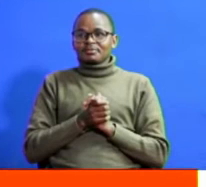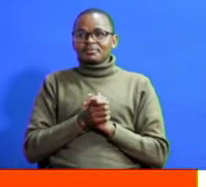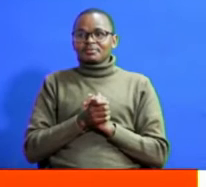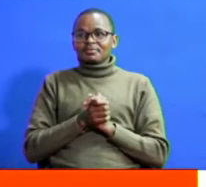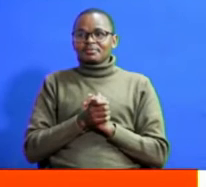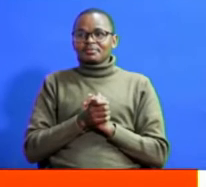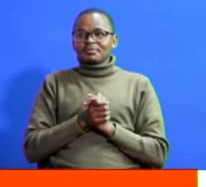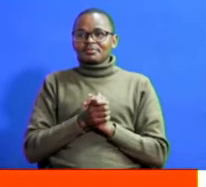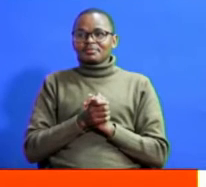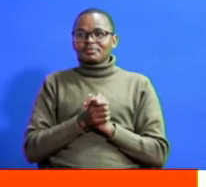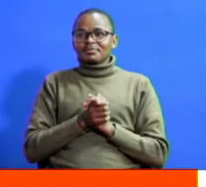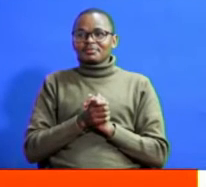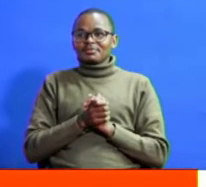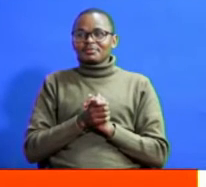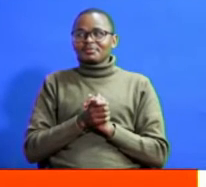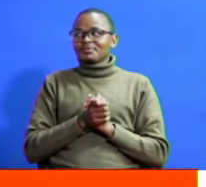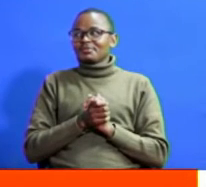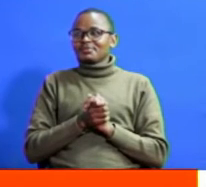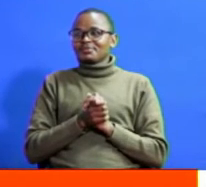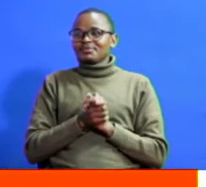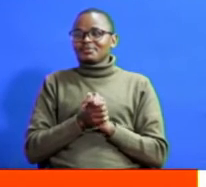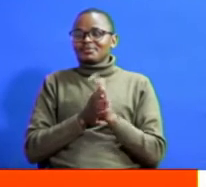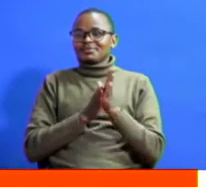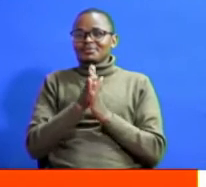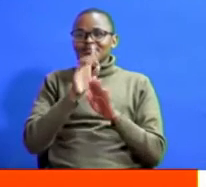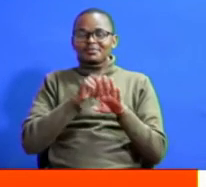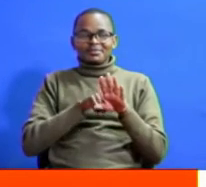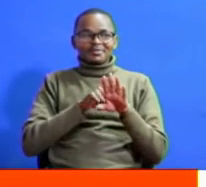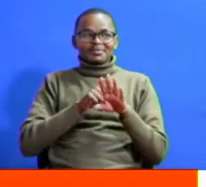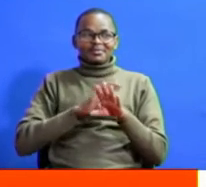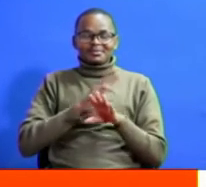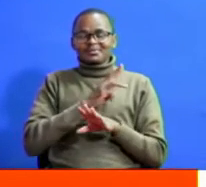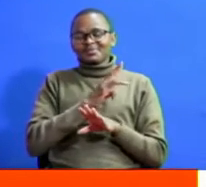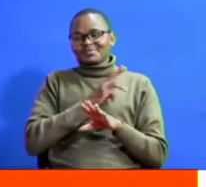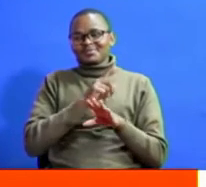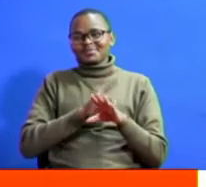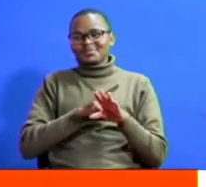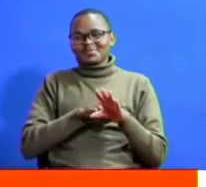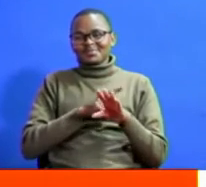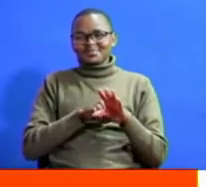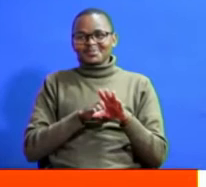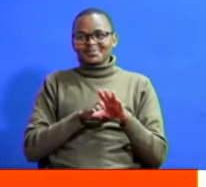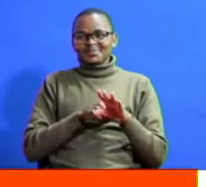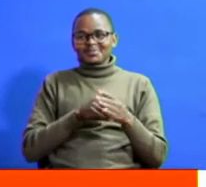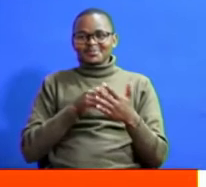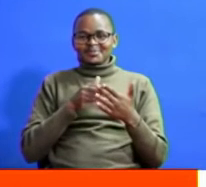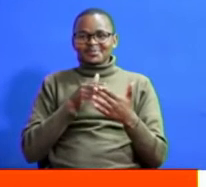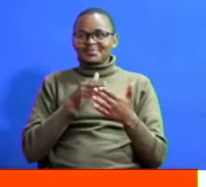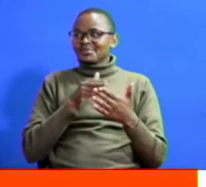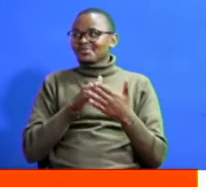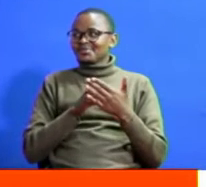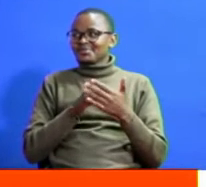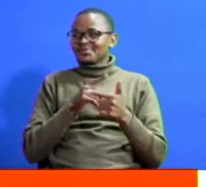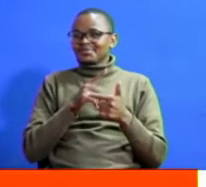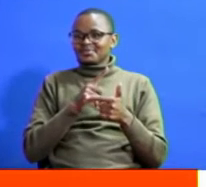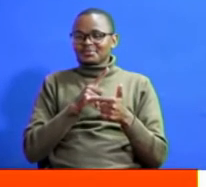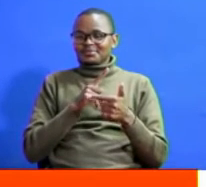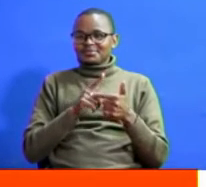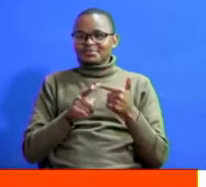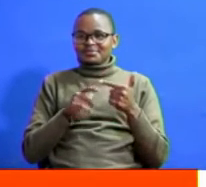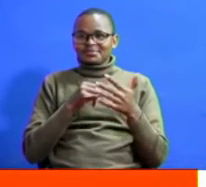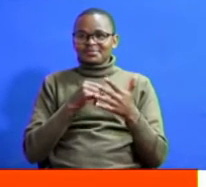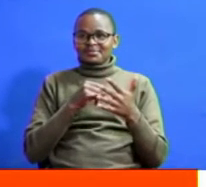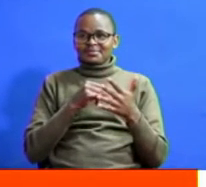it, gentlemen. Because of the interest of time, of course, we just maybe pause it at that point. We shall carry it